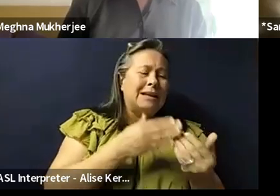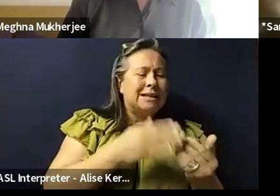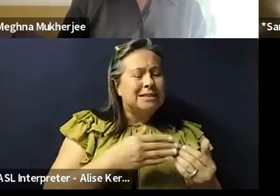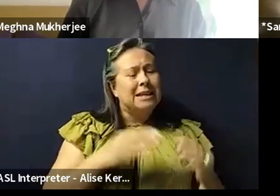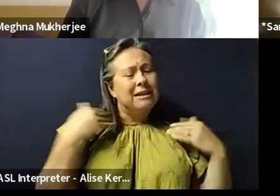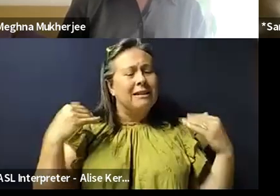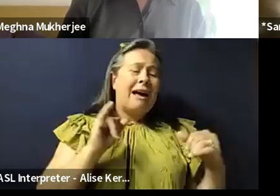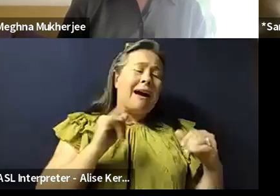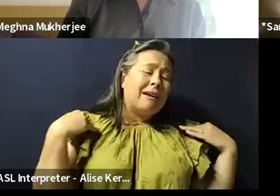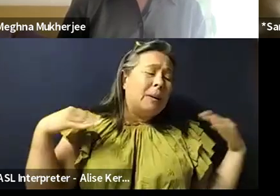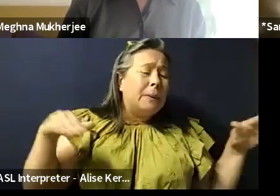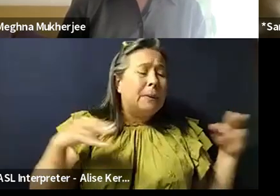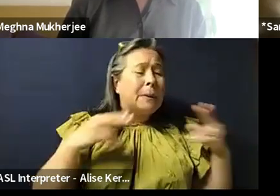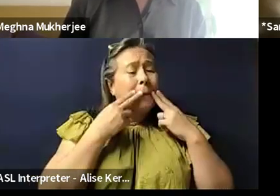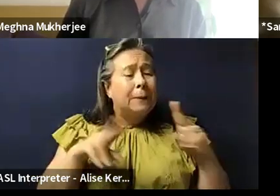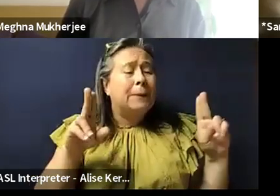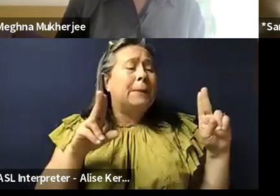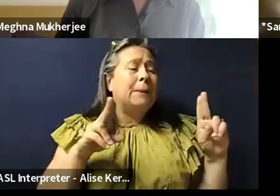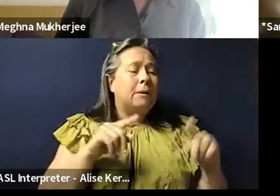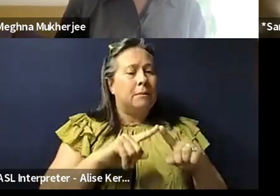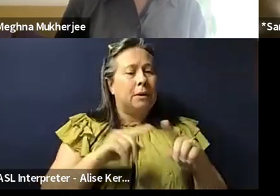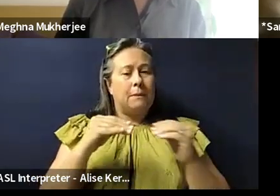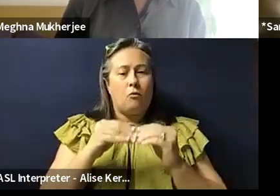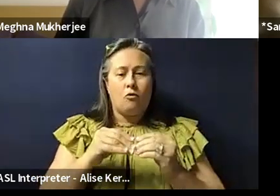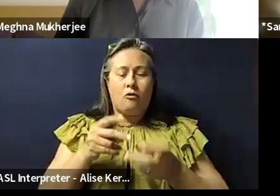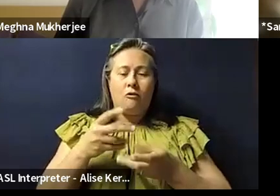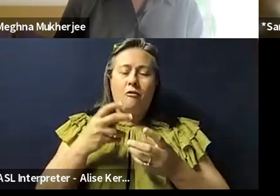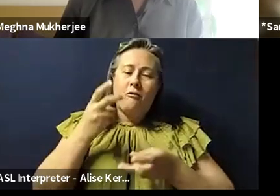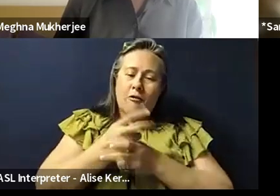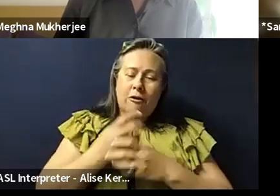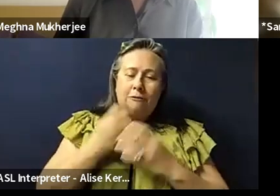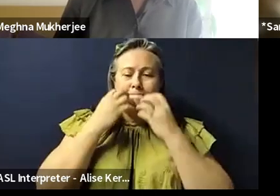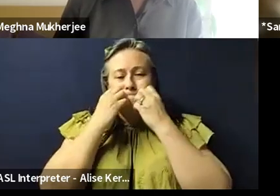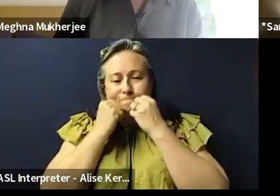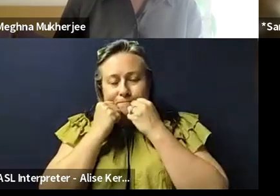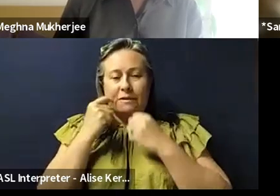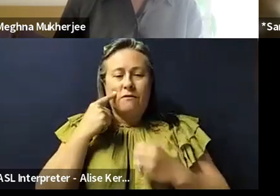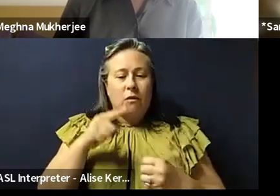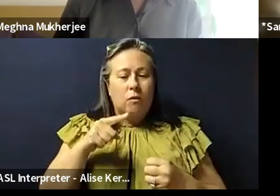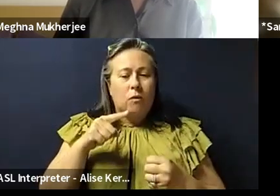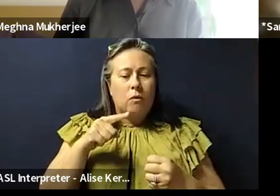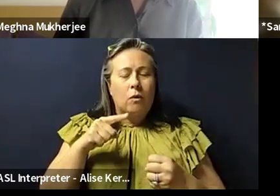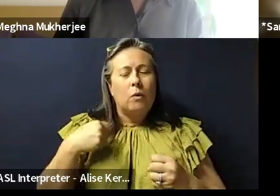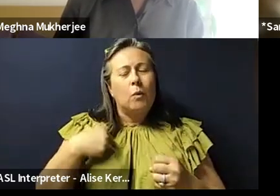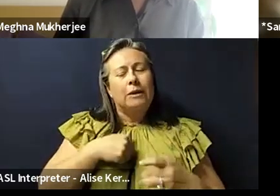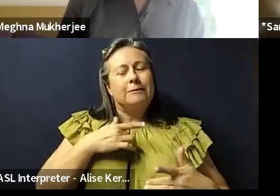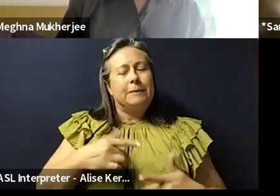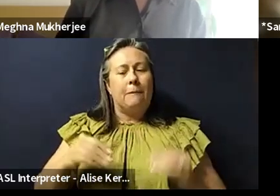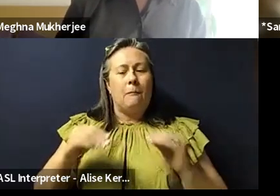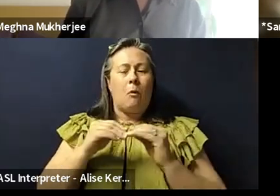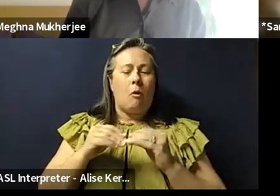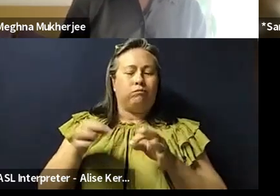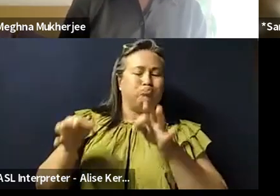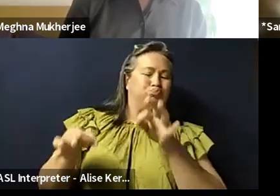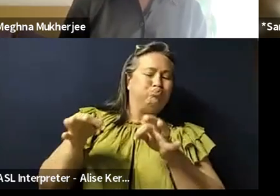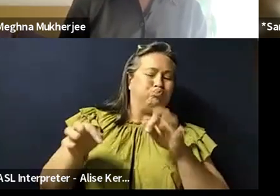young and innocent, but whereas, you know, it's a lot harder to care for, or like we tend to pass judgment more on disabled adults